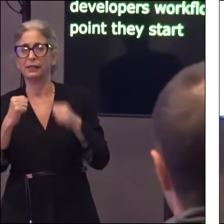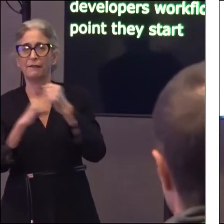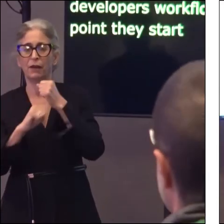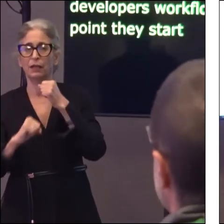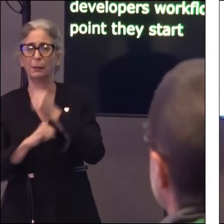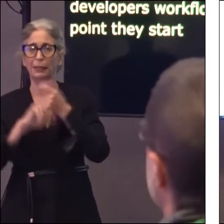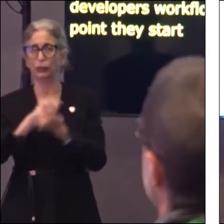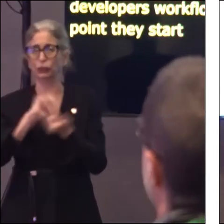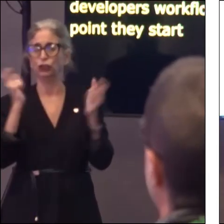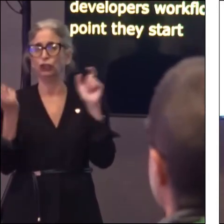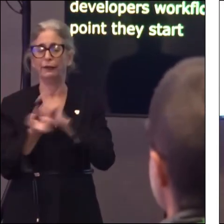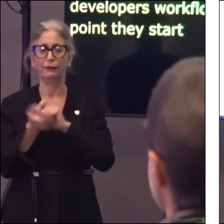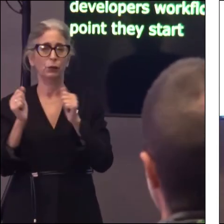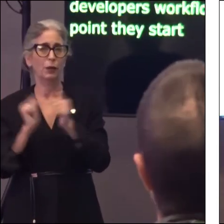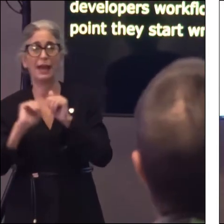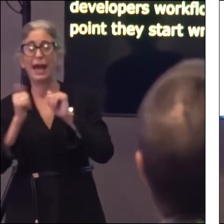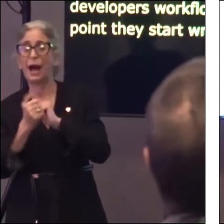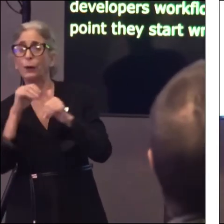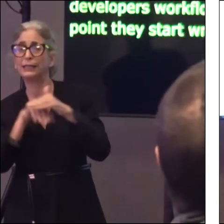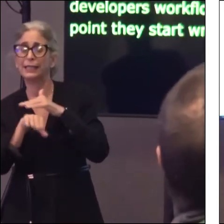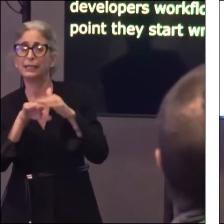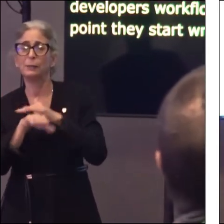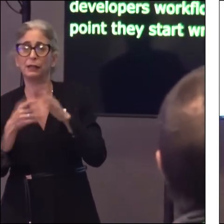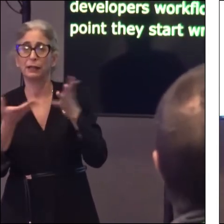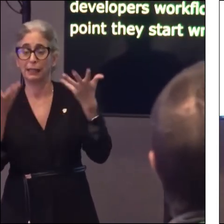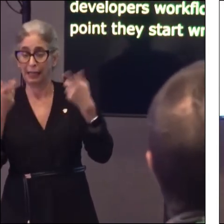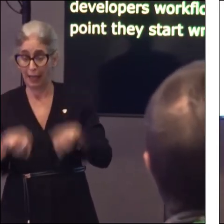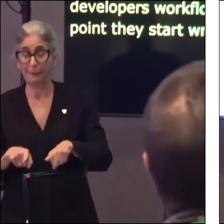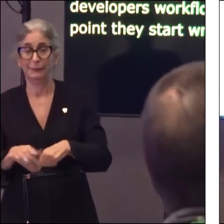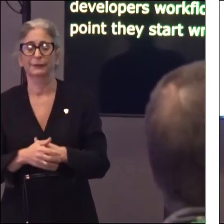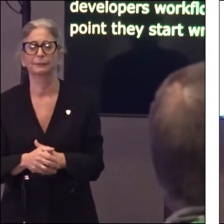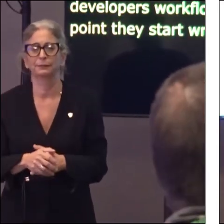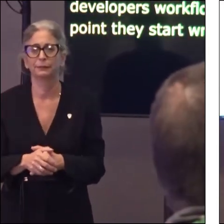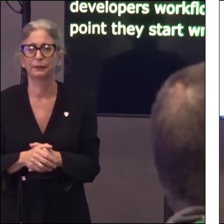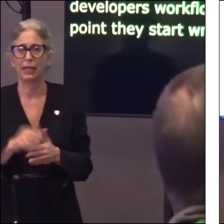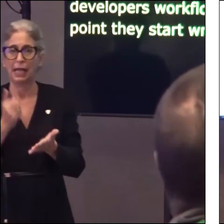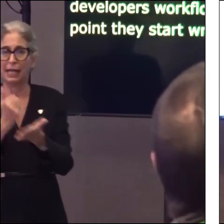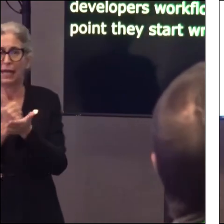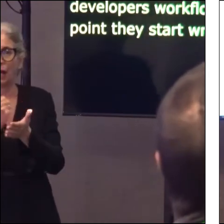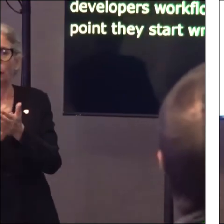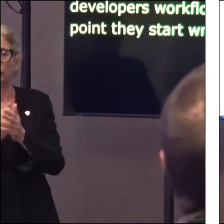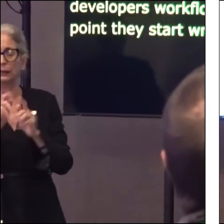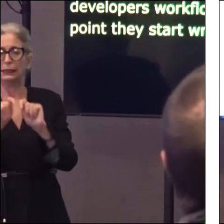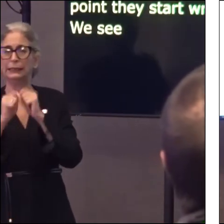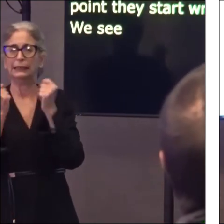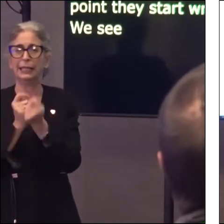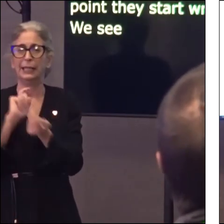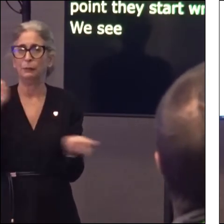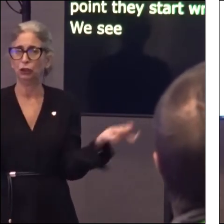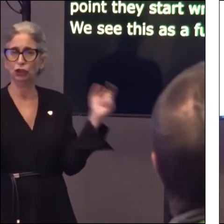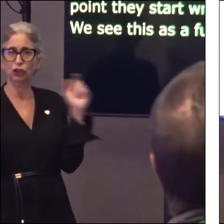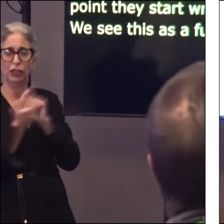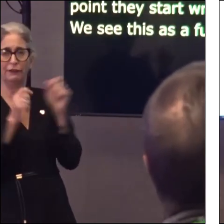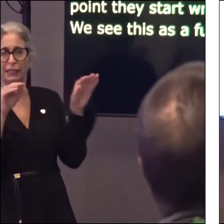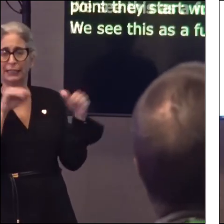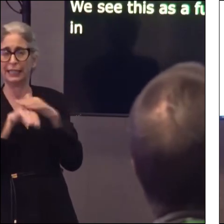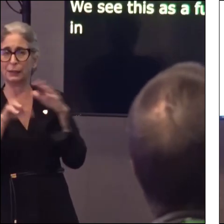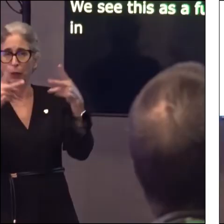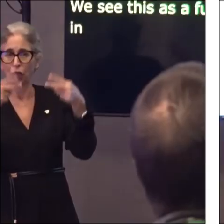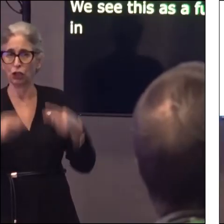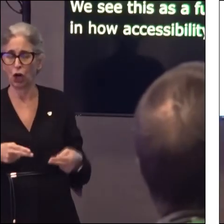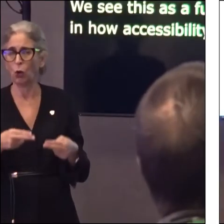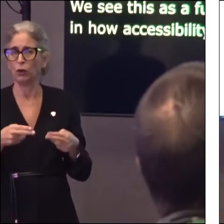fundamental shift in how accessibility gets done. It helps teams ship accessible code, fix